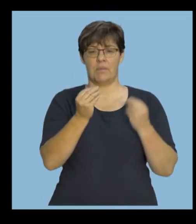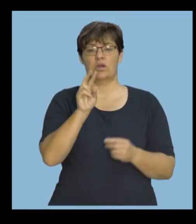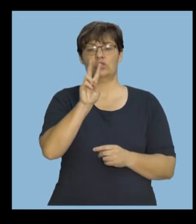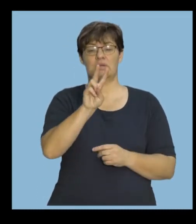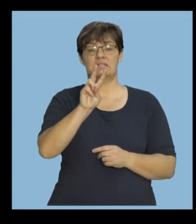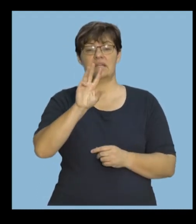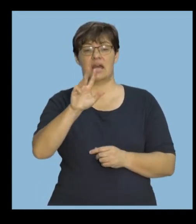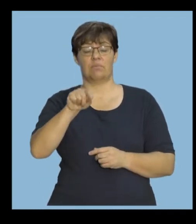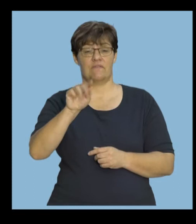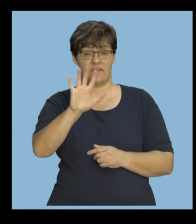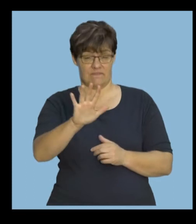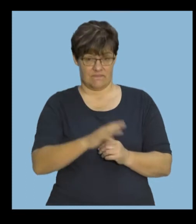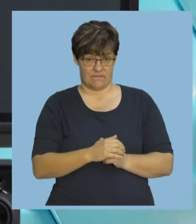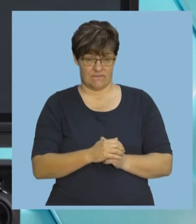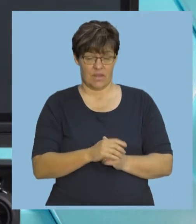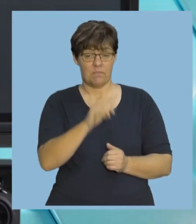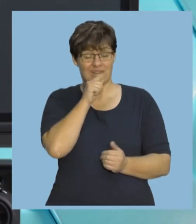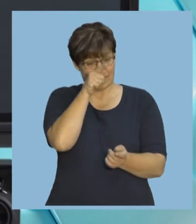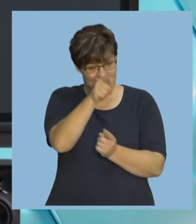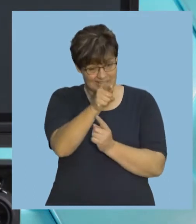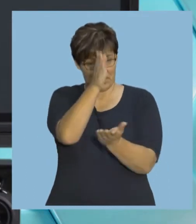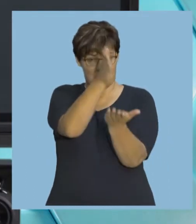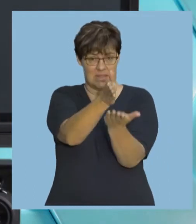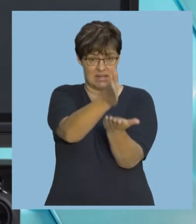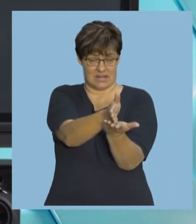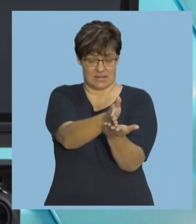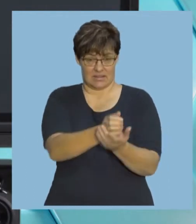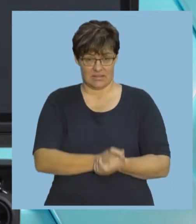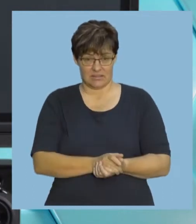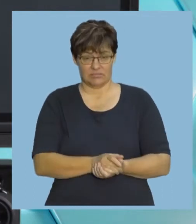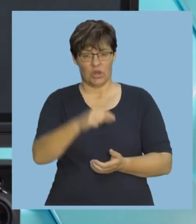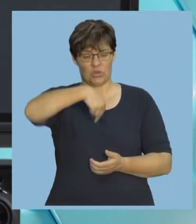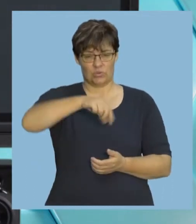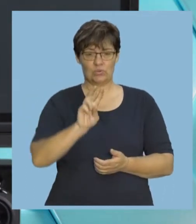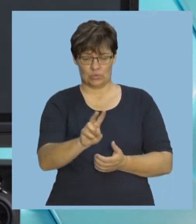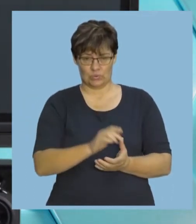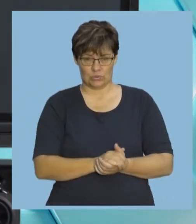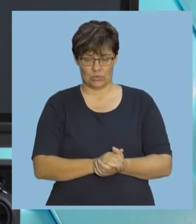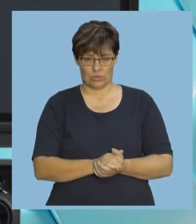29.5. So 29.5 is our median.